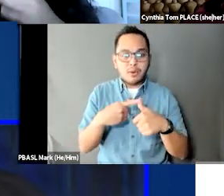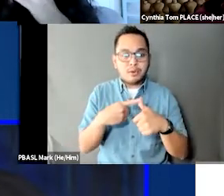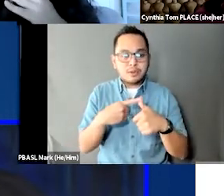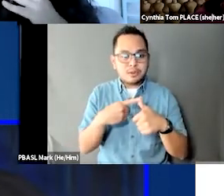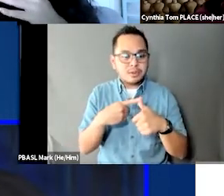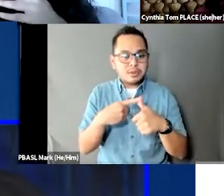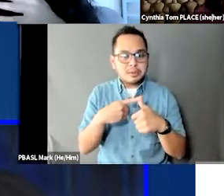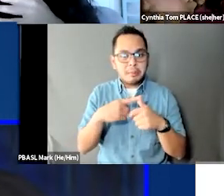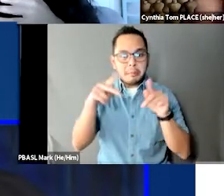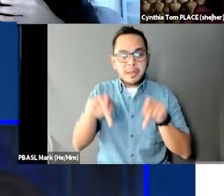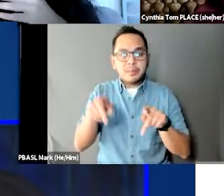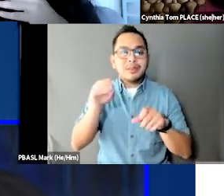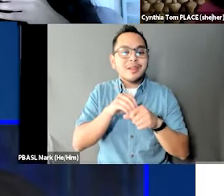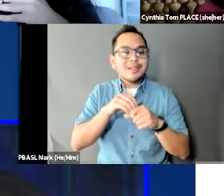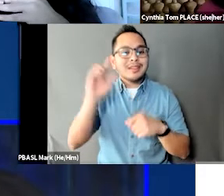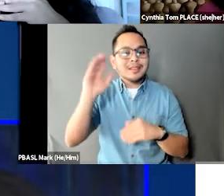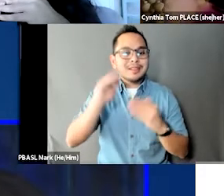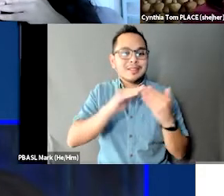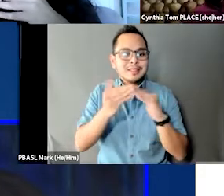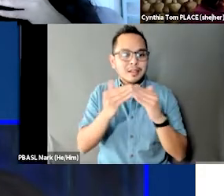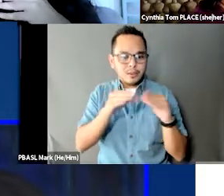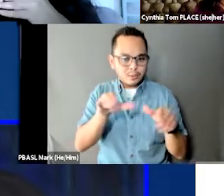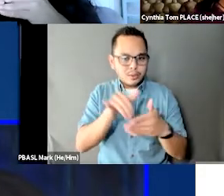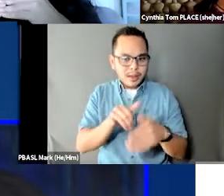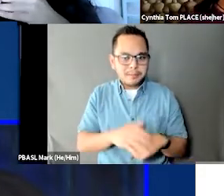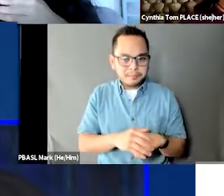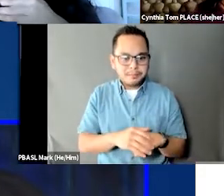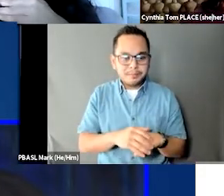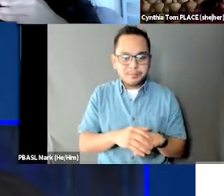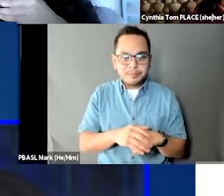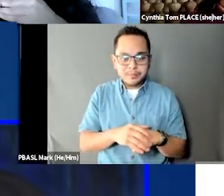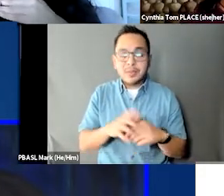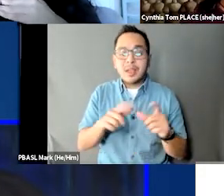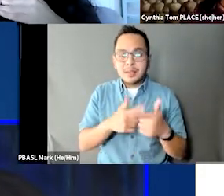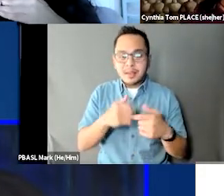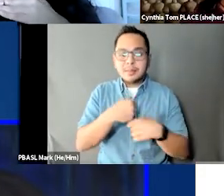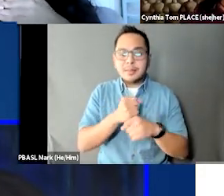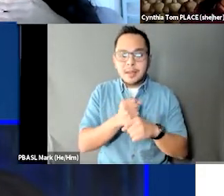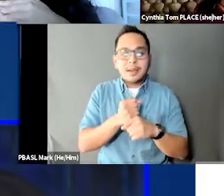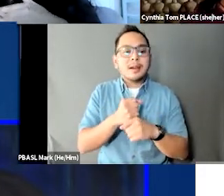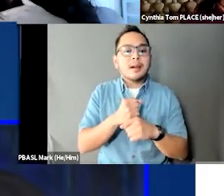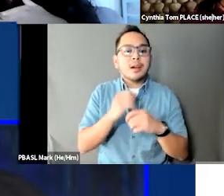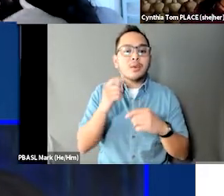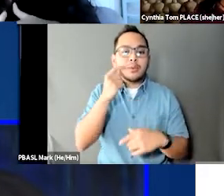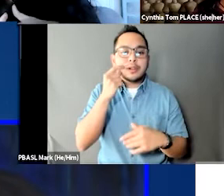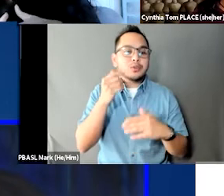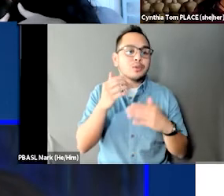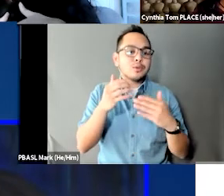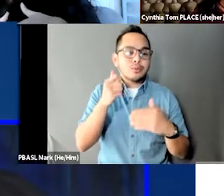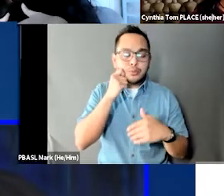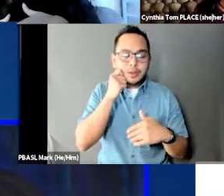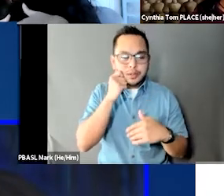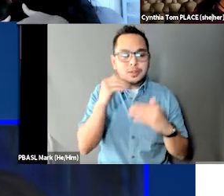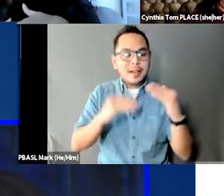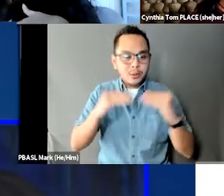or in the city government to do that. We also, through that, created a racial equity working plan and a racial equity statement that included